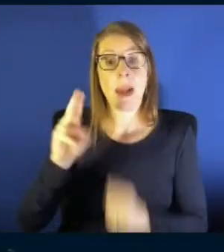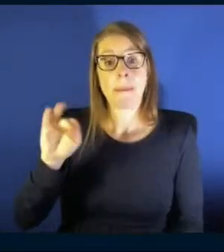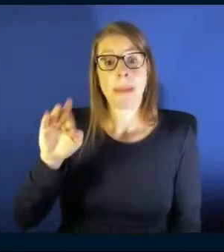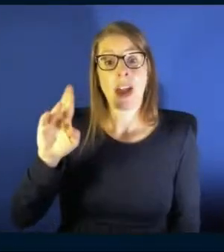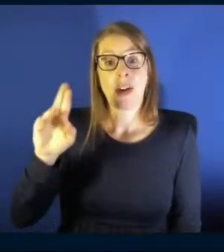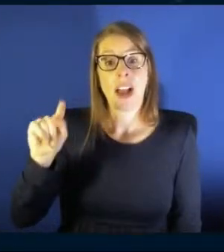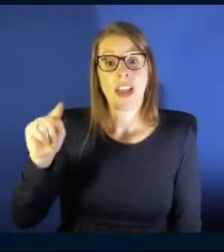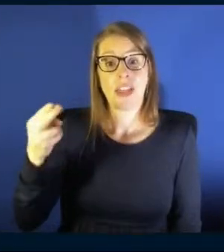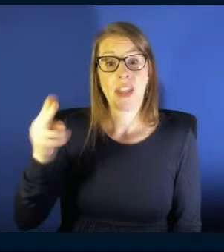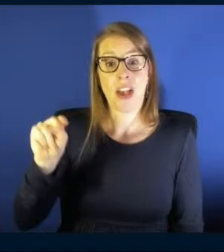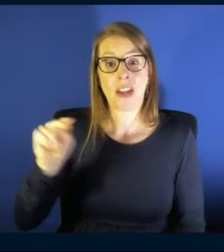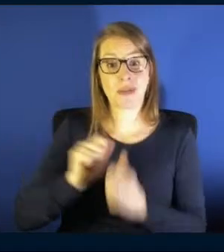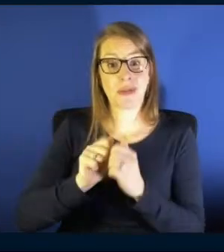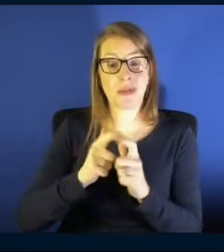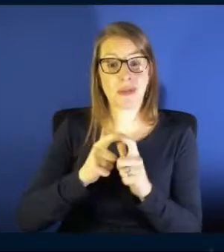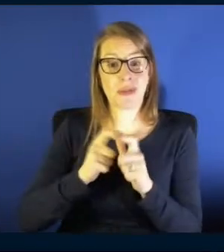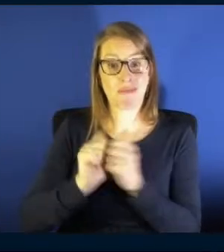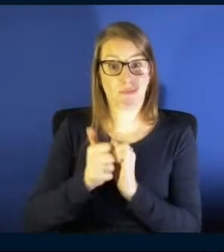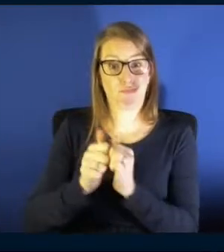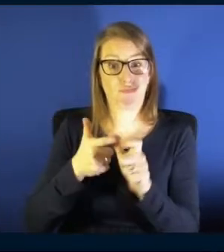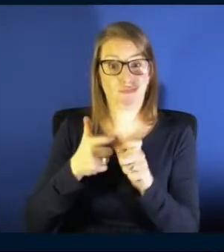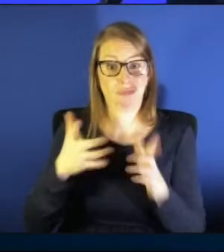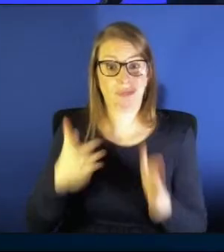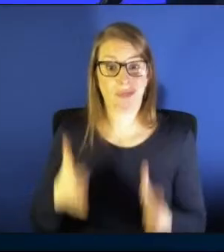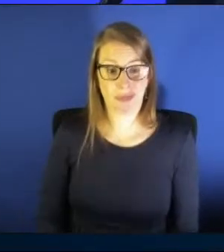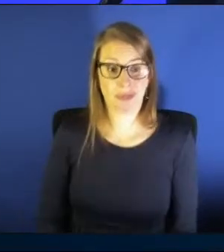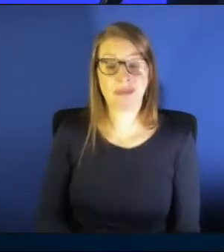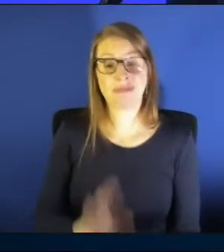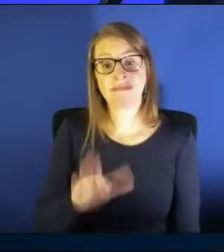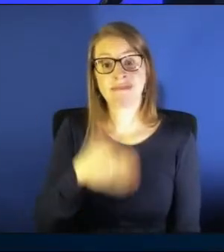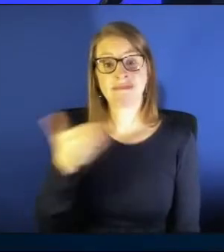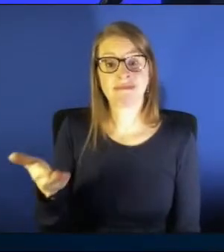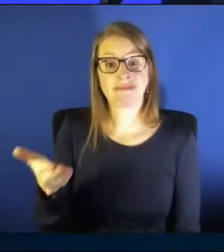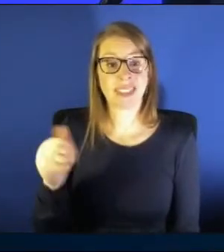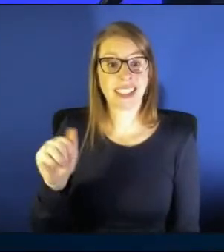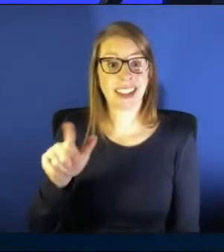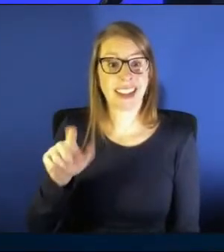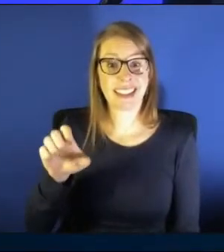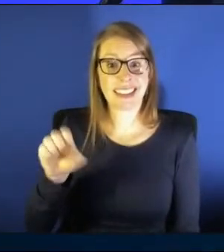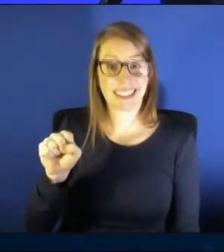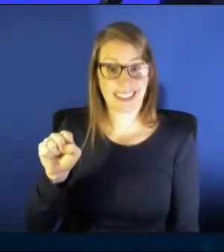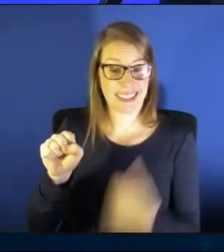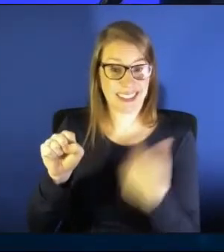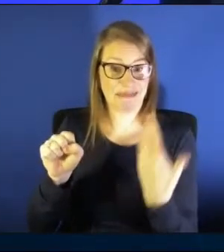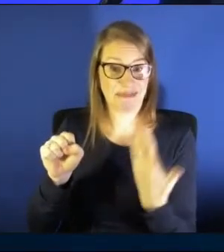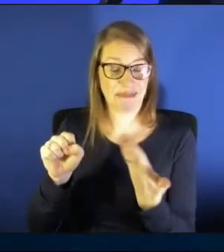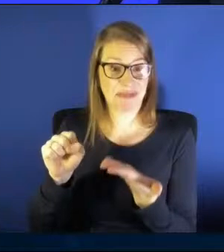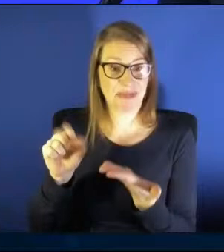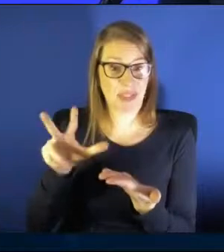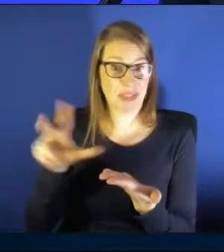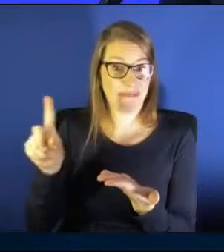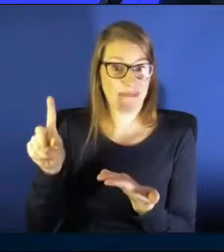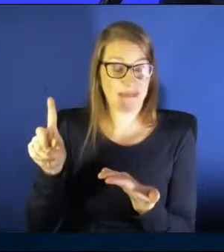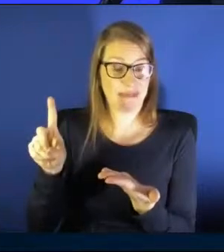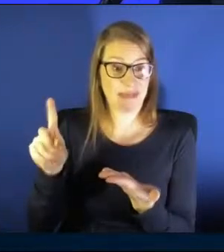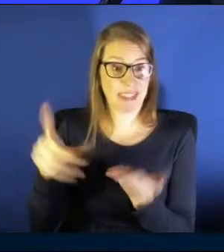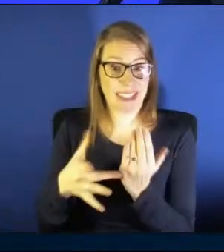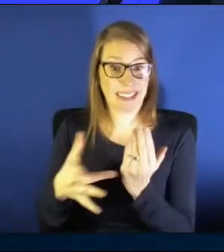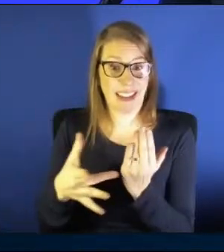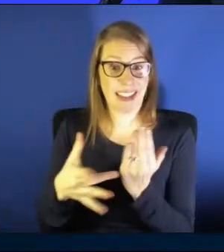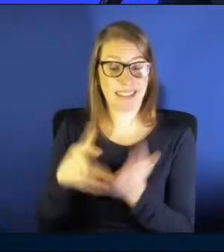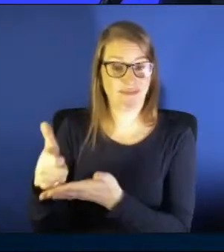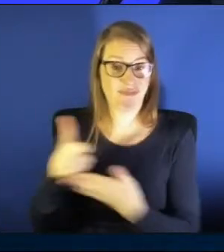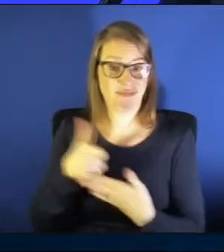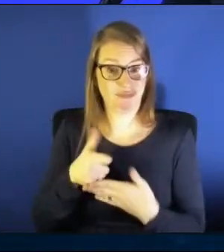out live with Alexis Del Cid joining us from the Sports Medicine and Performance Center out in Overland Park with how 3D technology is helping these